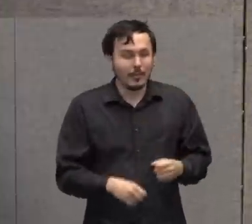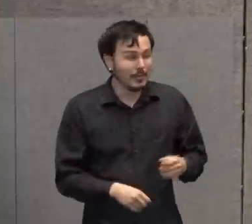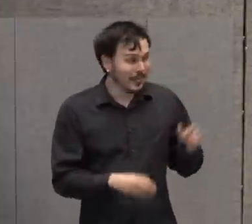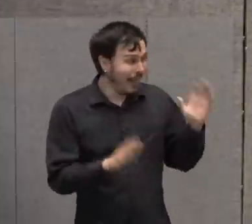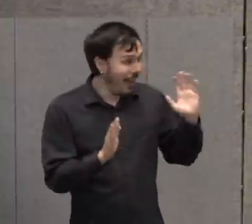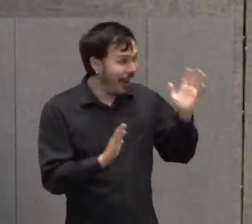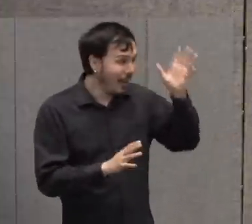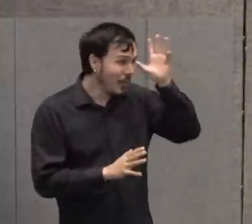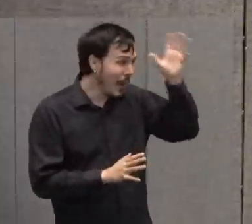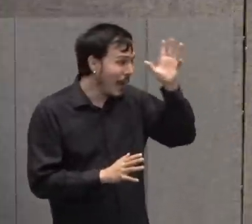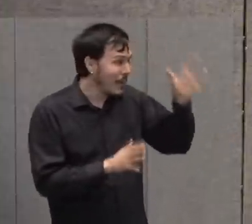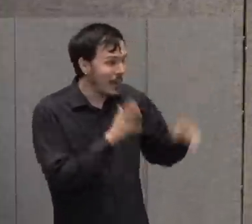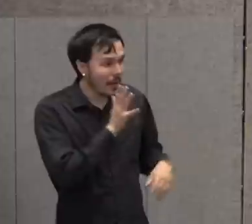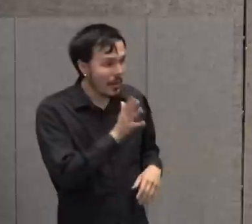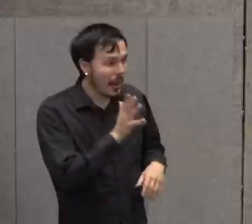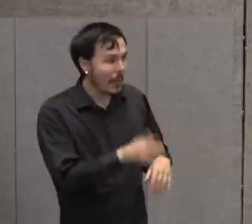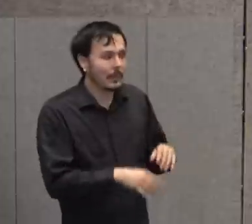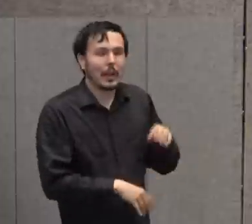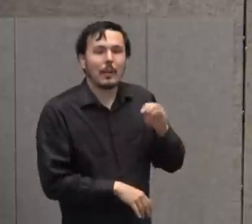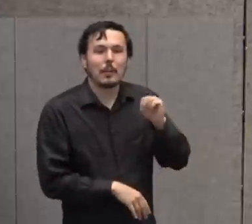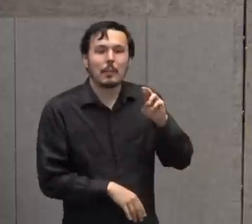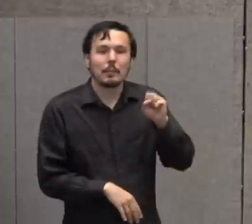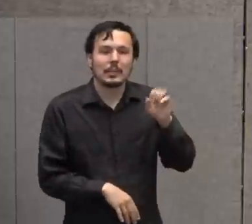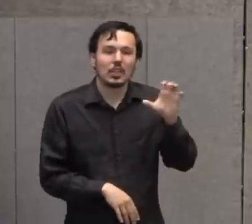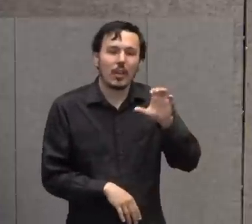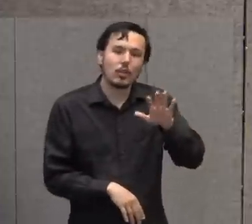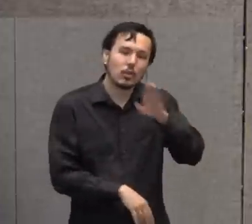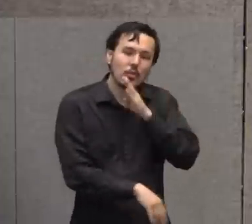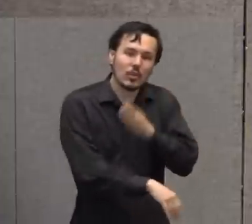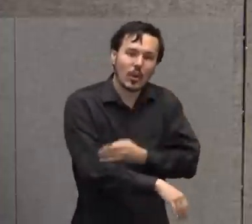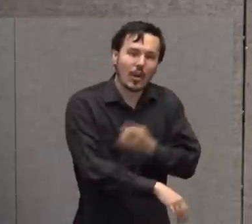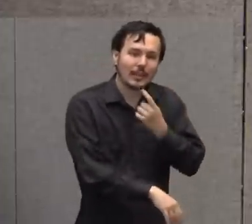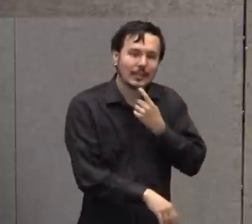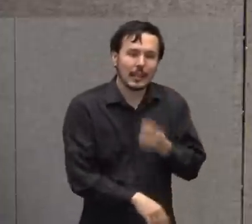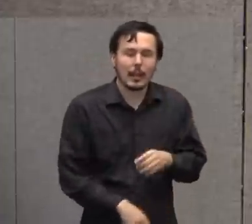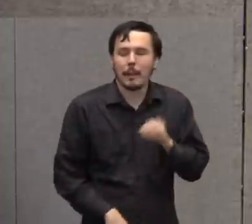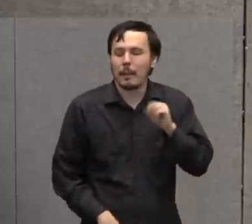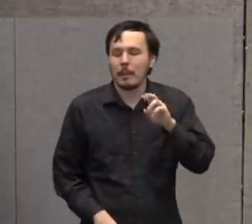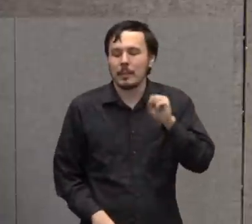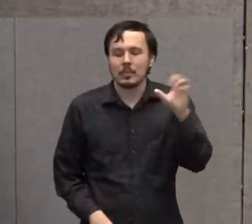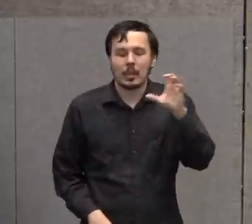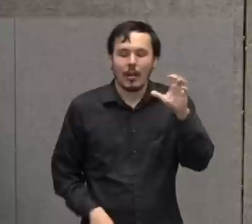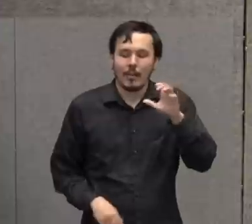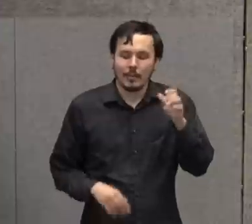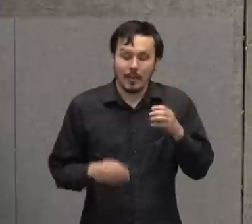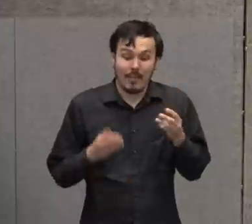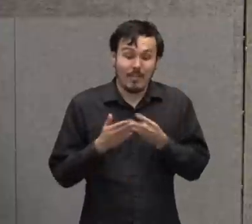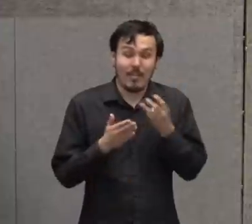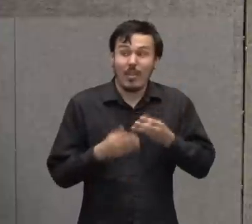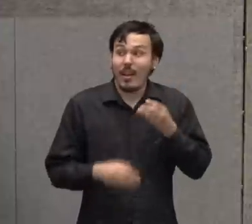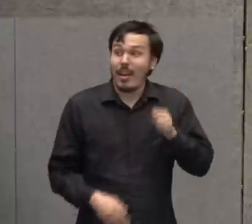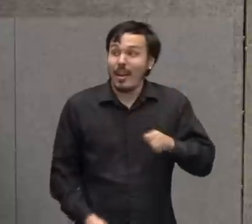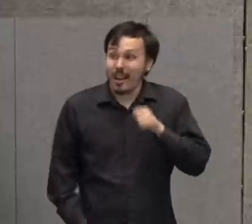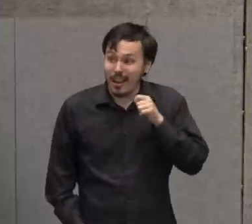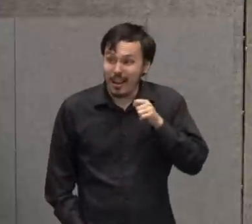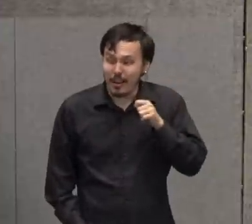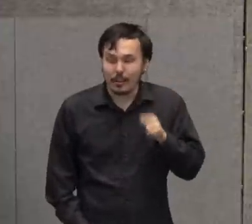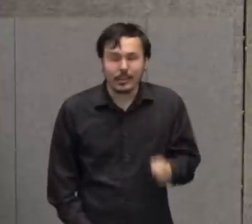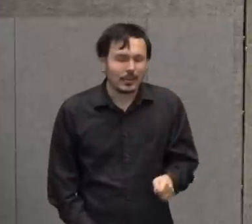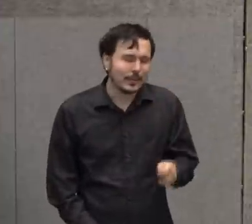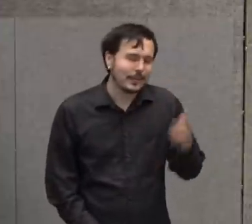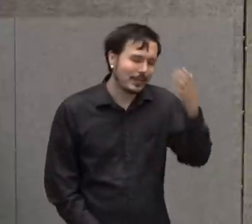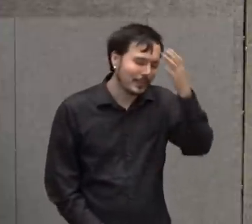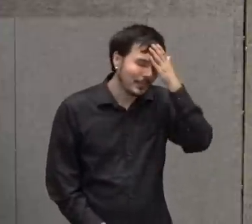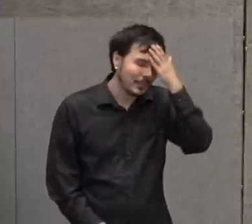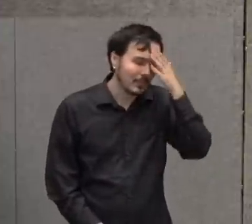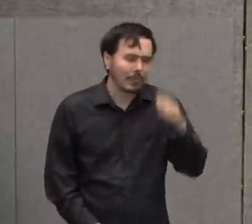Hello, Gramps," the Comfort's daughter shouted. Mrs. Comfort put down her fork. "Oh, dear," she said.